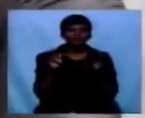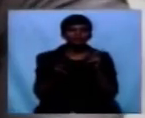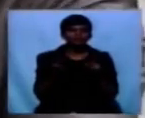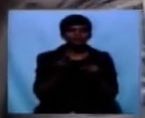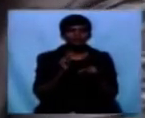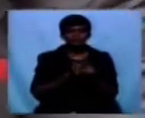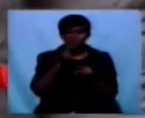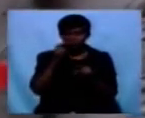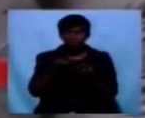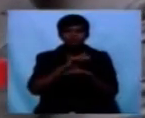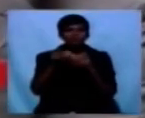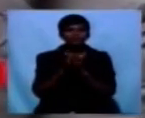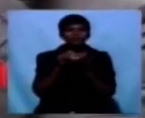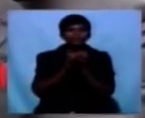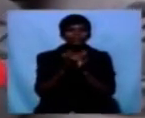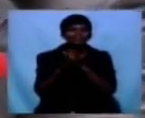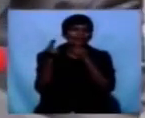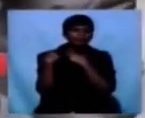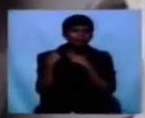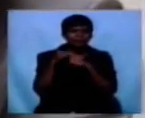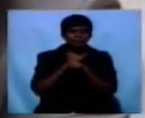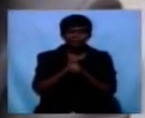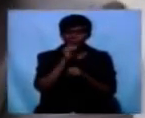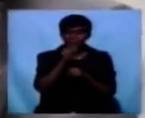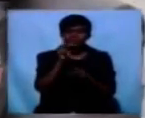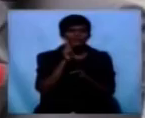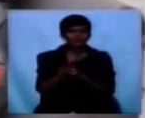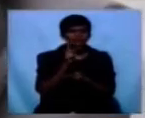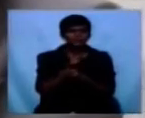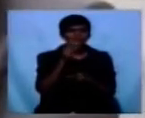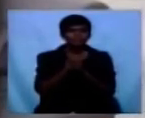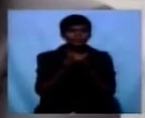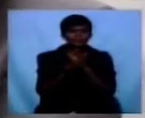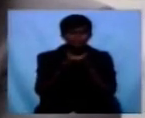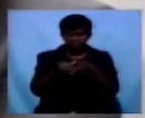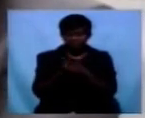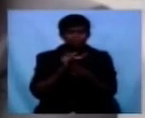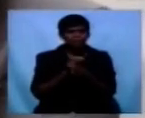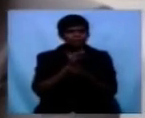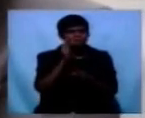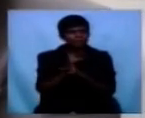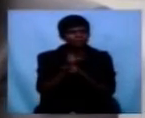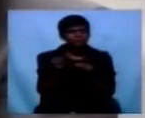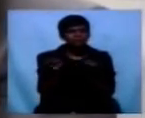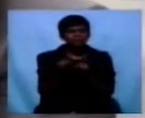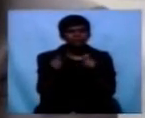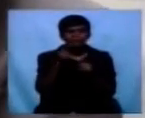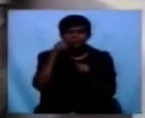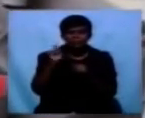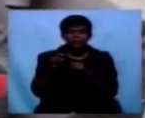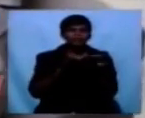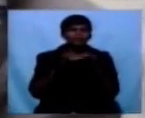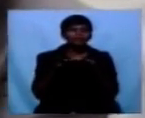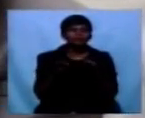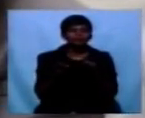we must all take responsibility to making sure that we maintain our infrastructure. How do we maintain? And Grevaggio must state, because there's